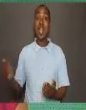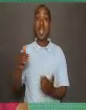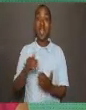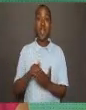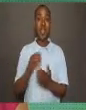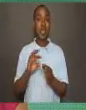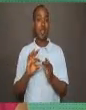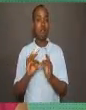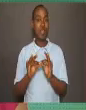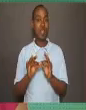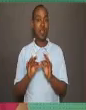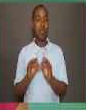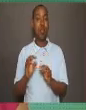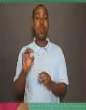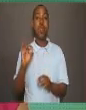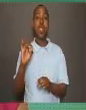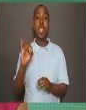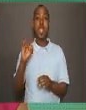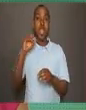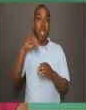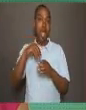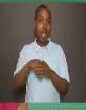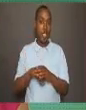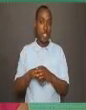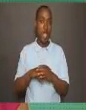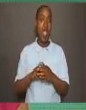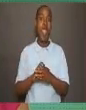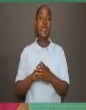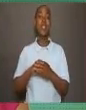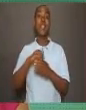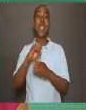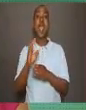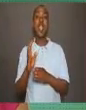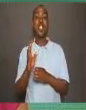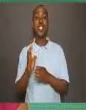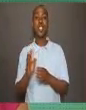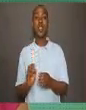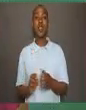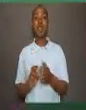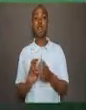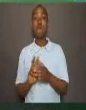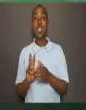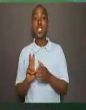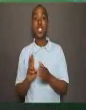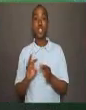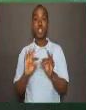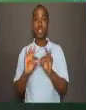defined inhalation, exhalation, and ventilation.